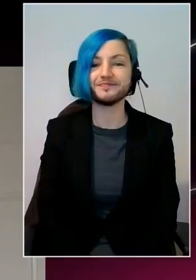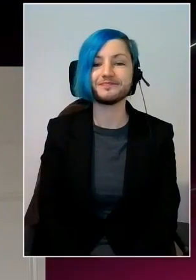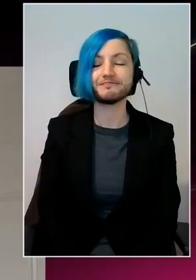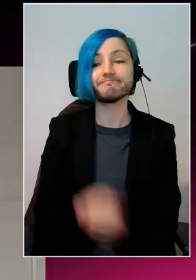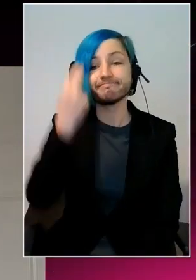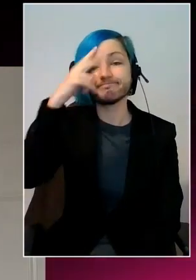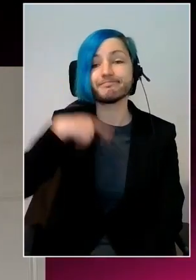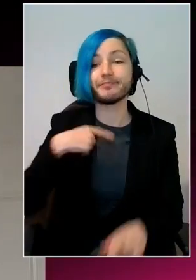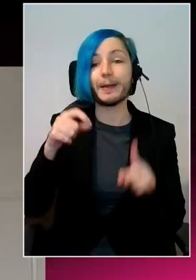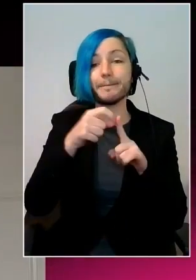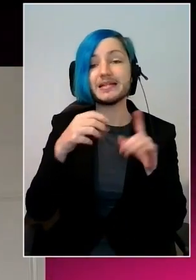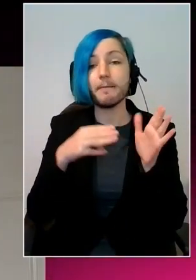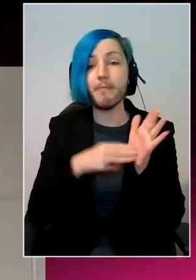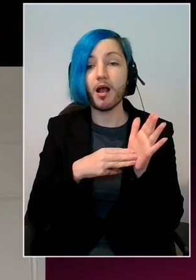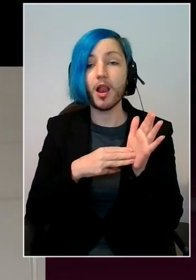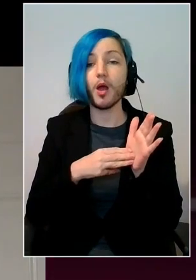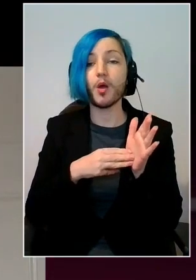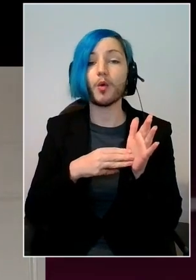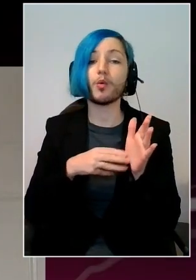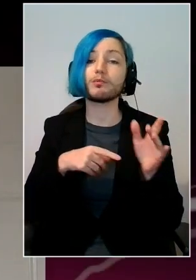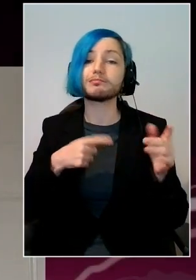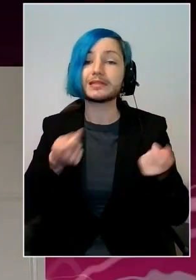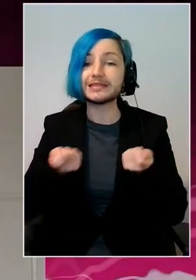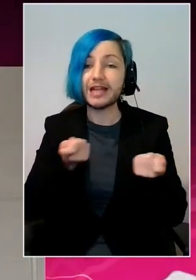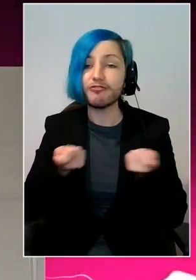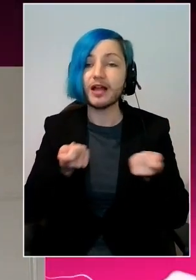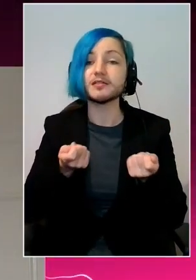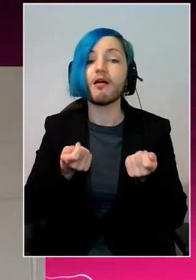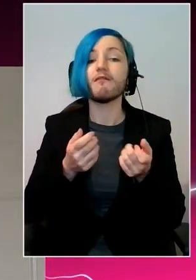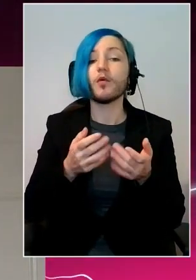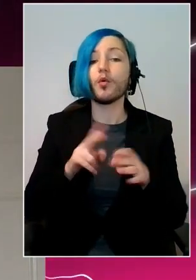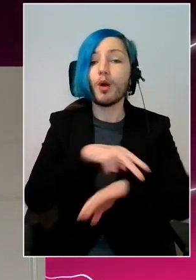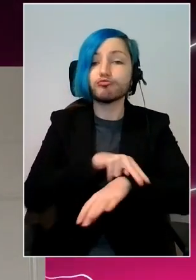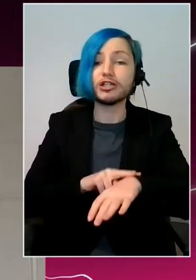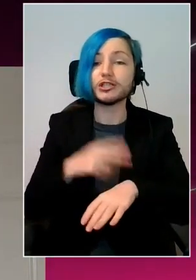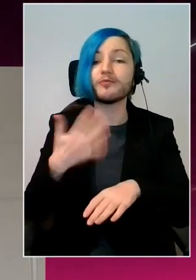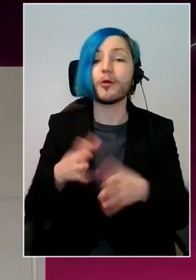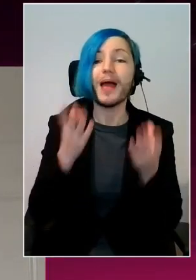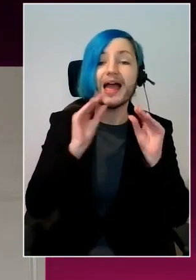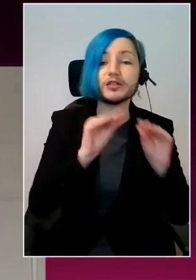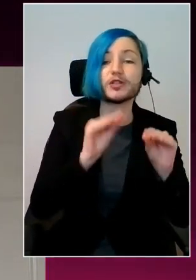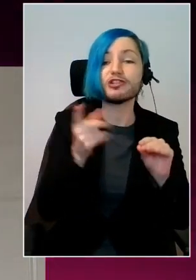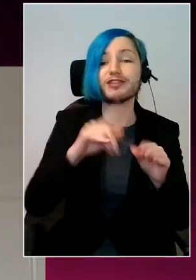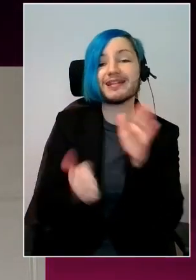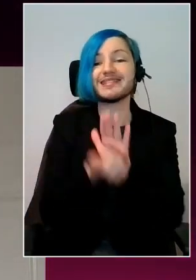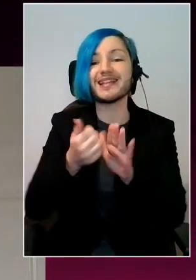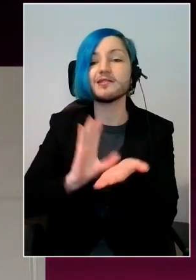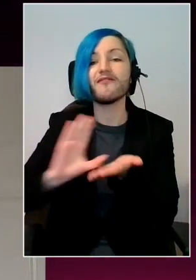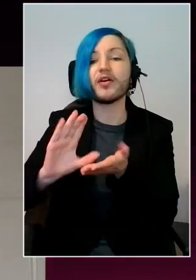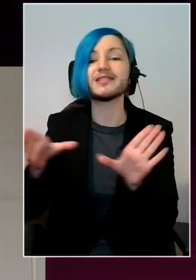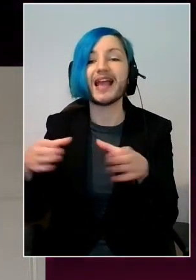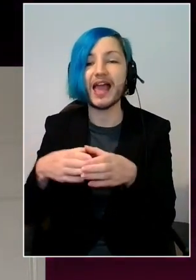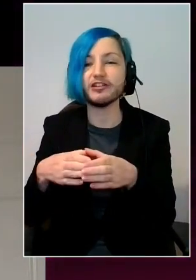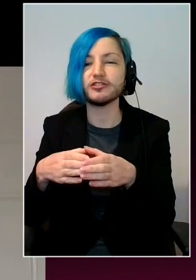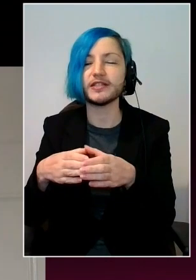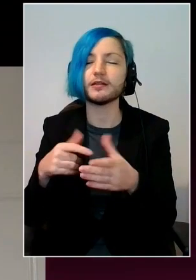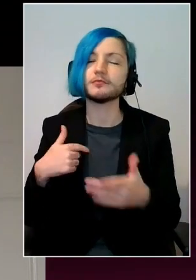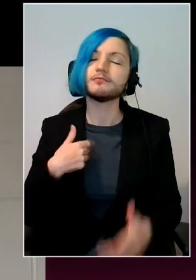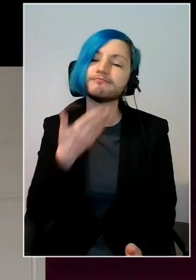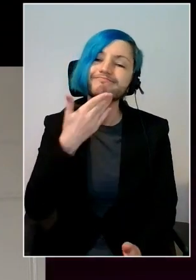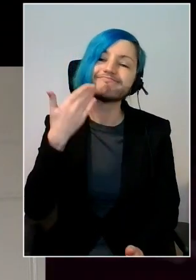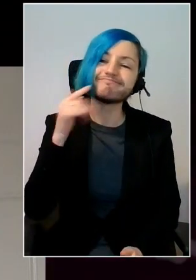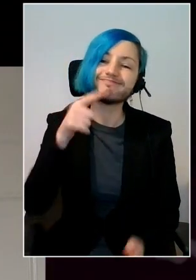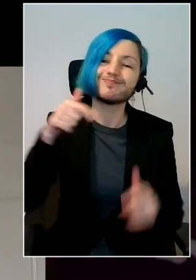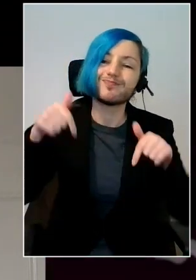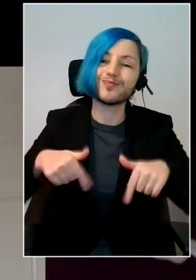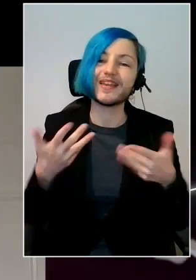Mucklow, the Director for Apprenticeships at the Education and Skills Funding Agency. I'm delighted that you're able to join us here today.